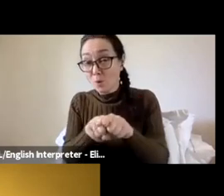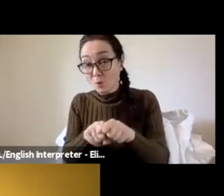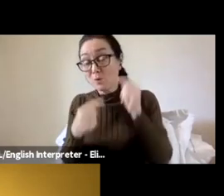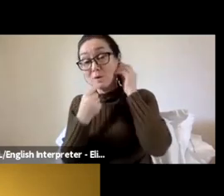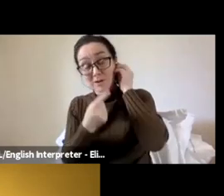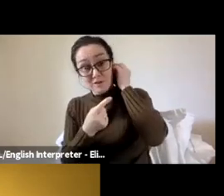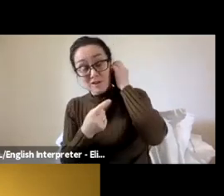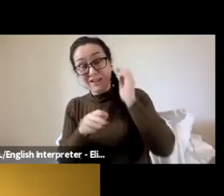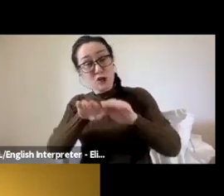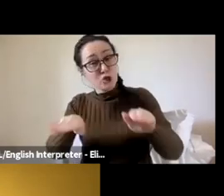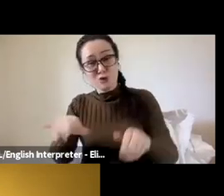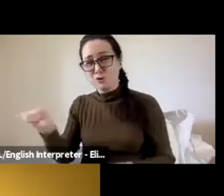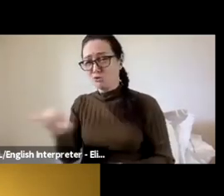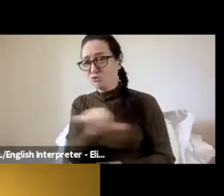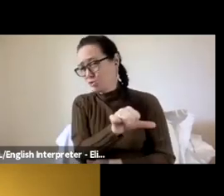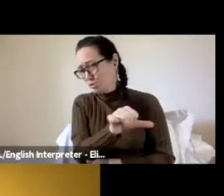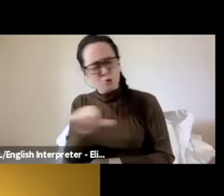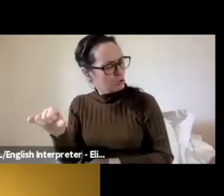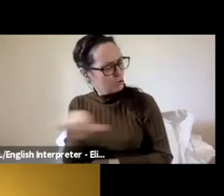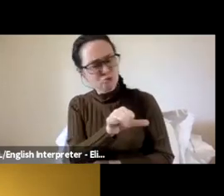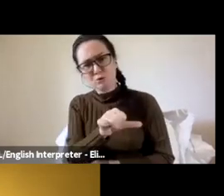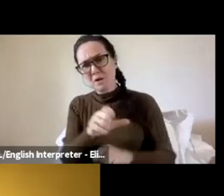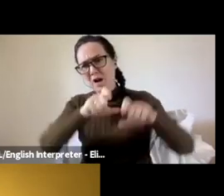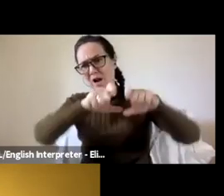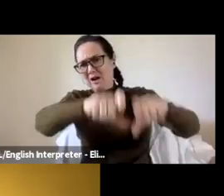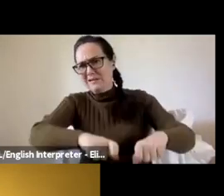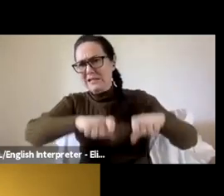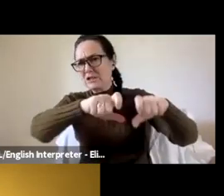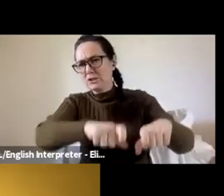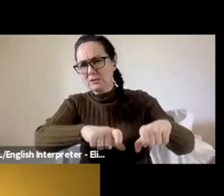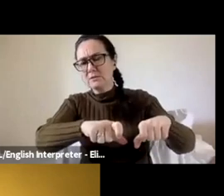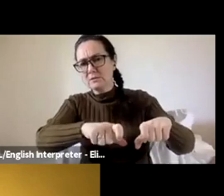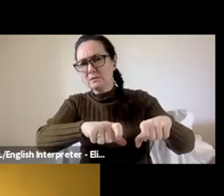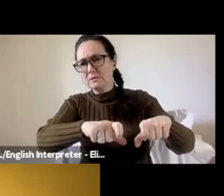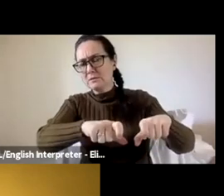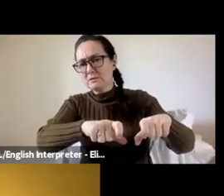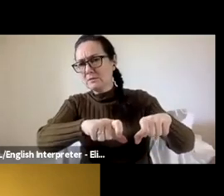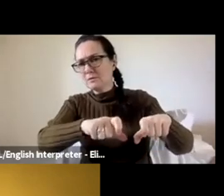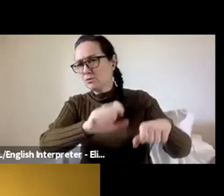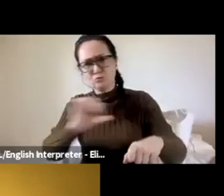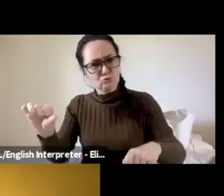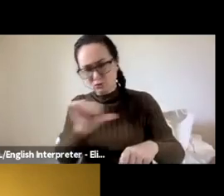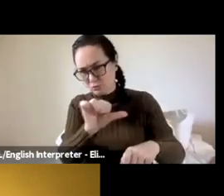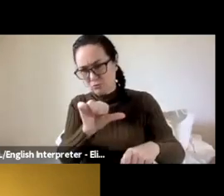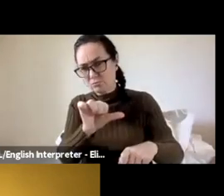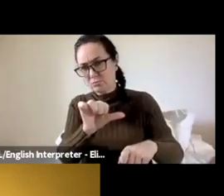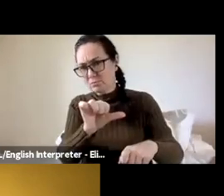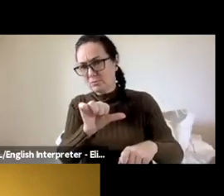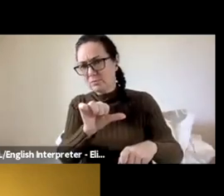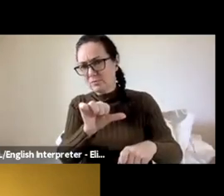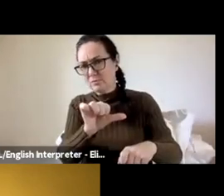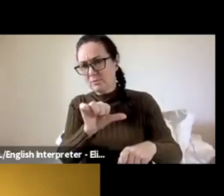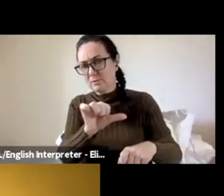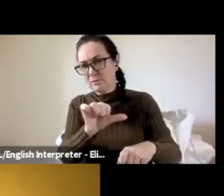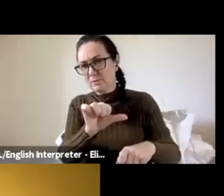in immigration detention. That's something also that the government agree with us and responded in